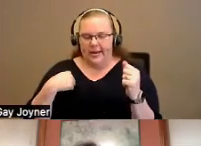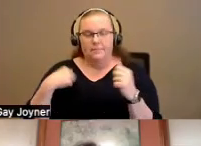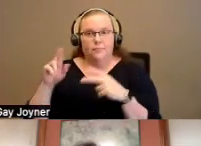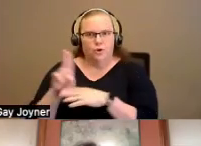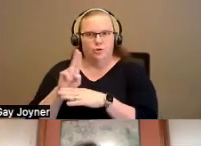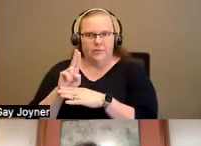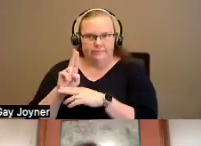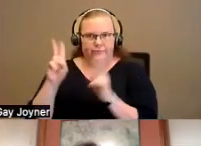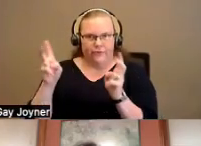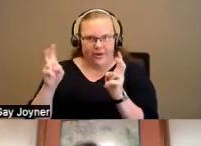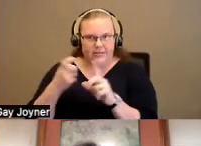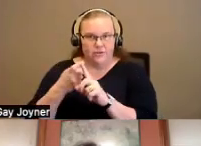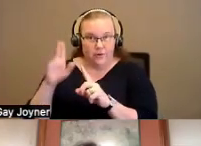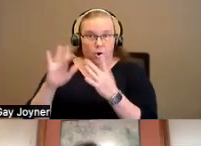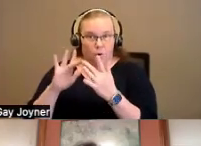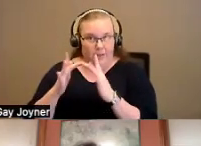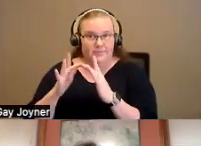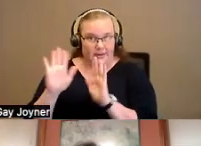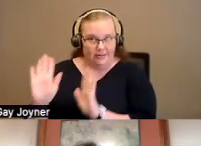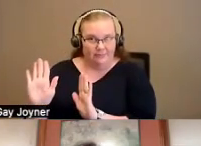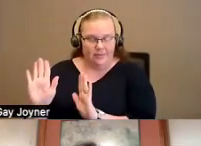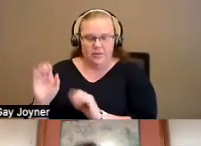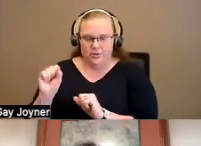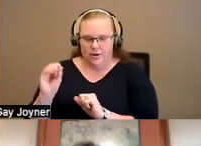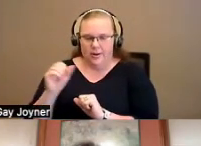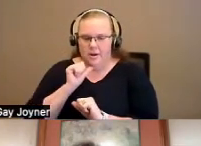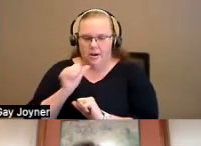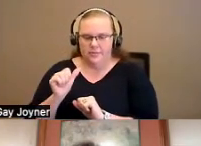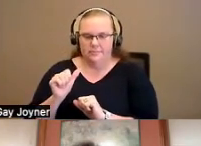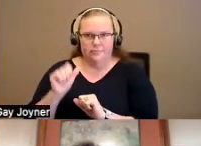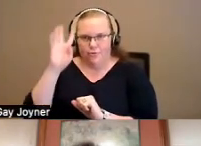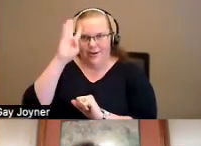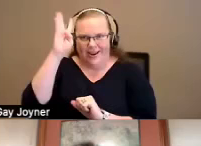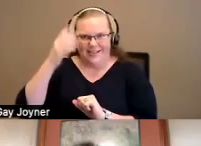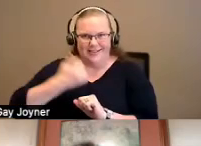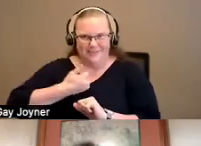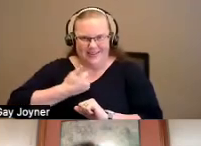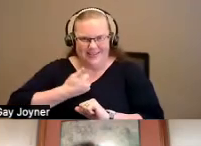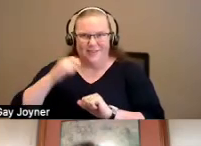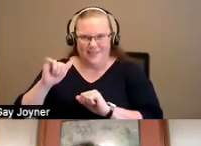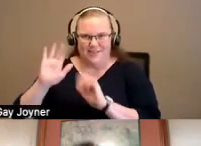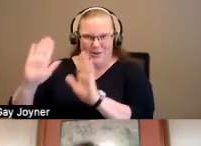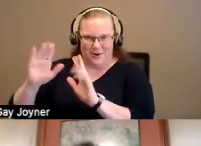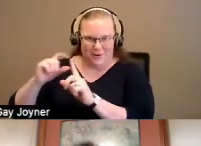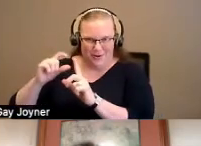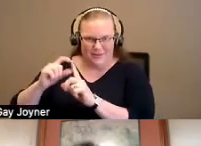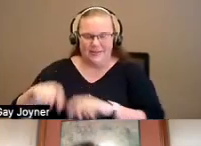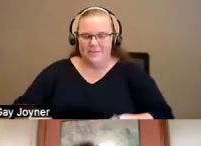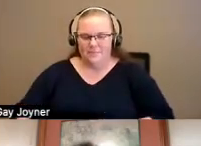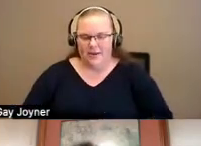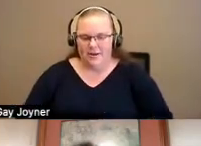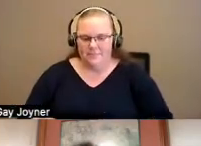things, and I'm using phrases from her website. So I'm not creating this myself. This is her